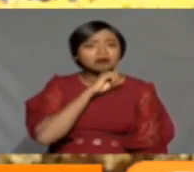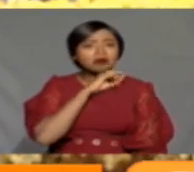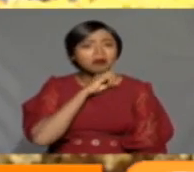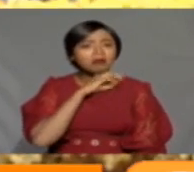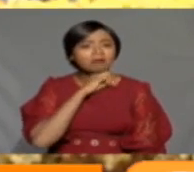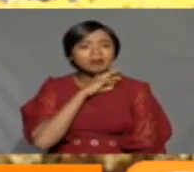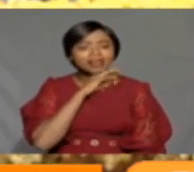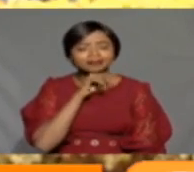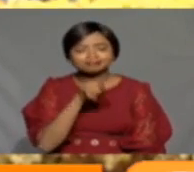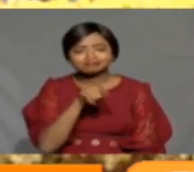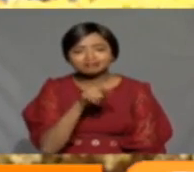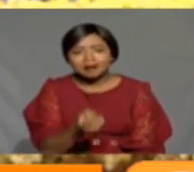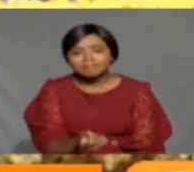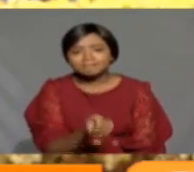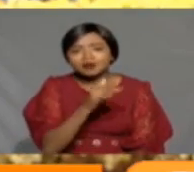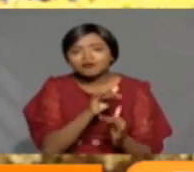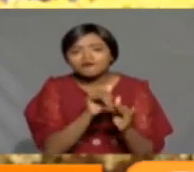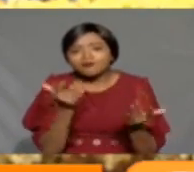are